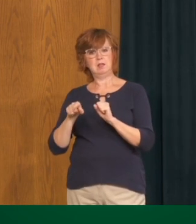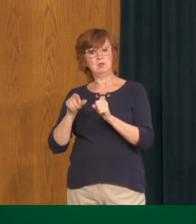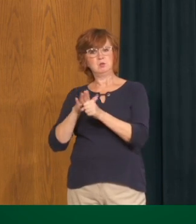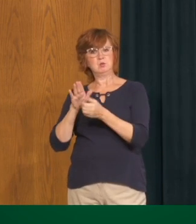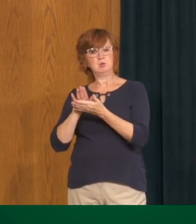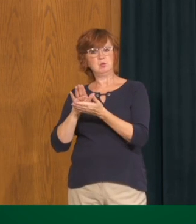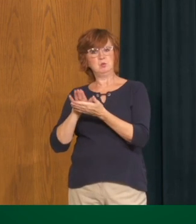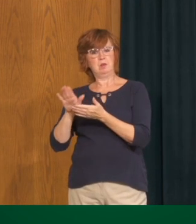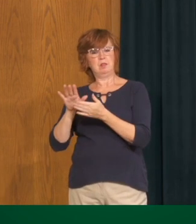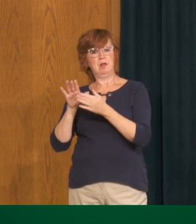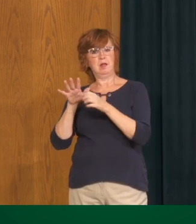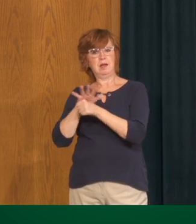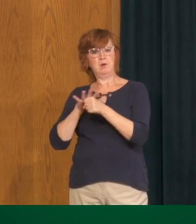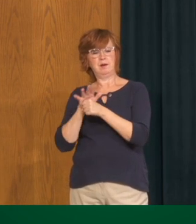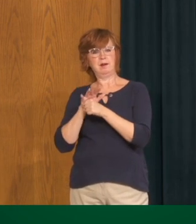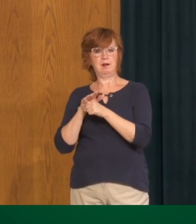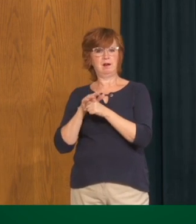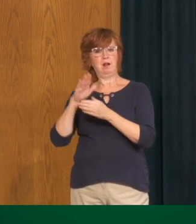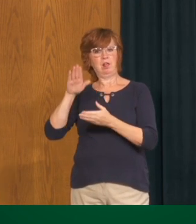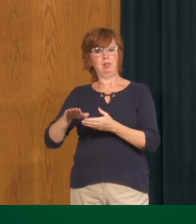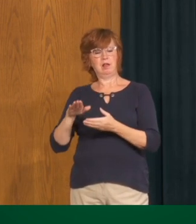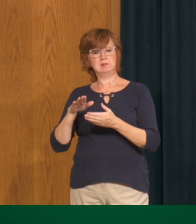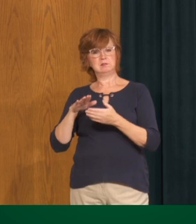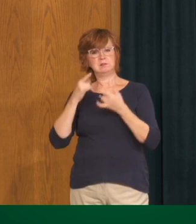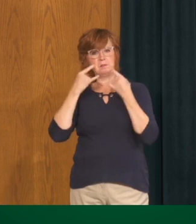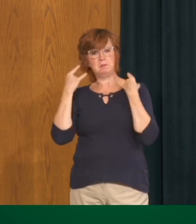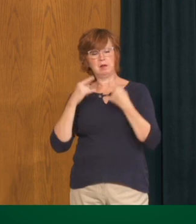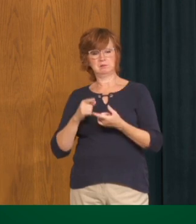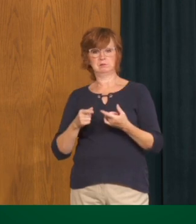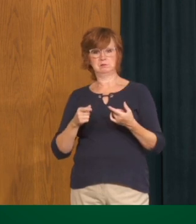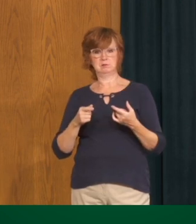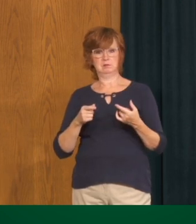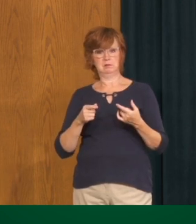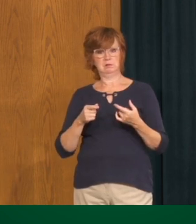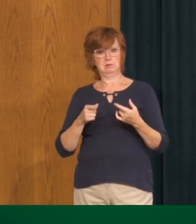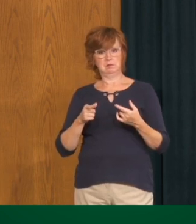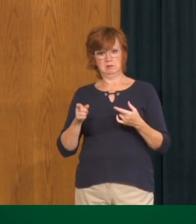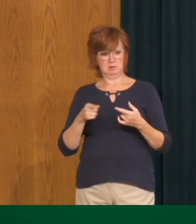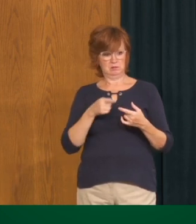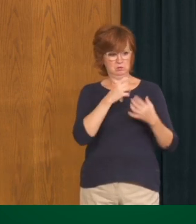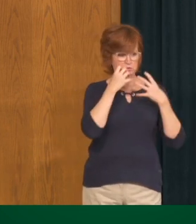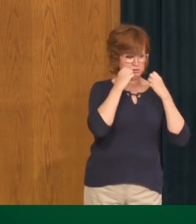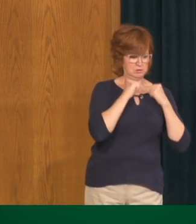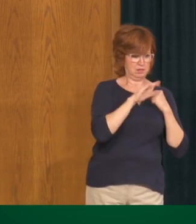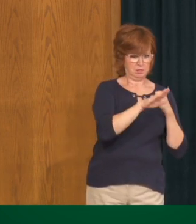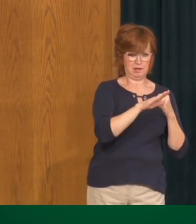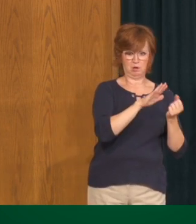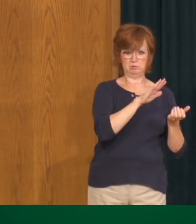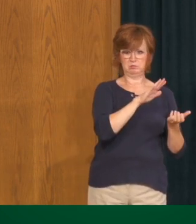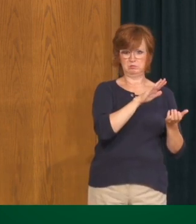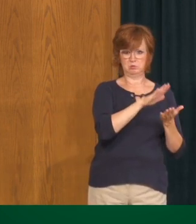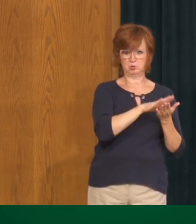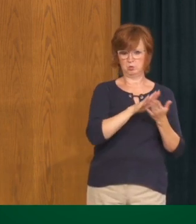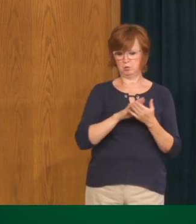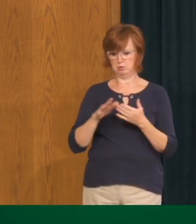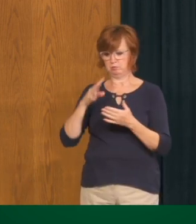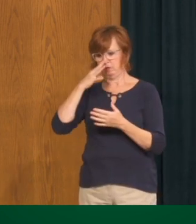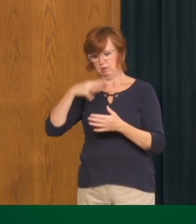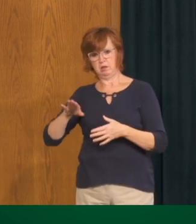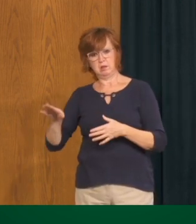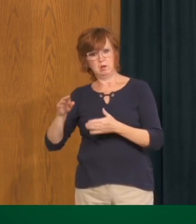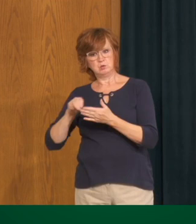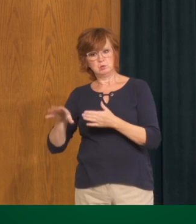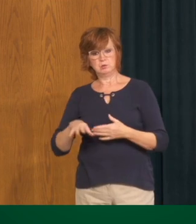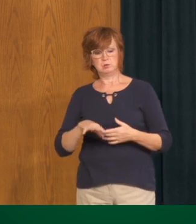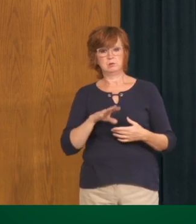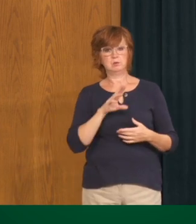important to remember that the decisions that will be made at the local school division level won't be made in isolation. They'll be made in concert with conversations